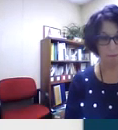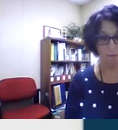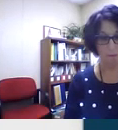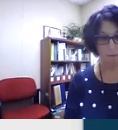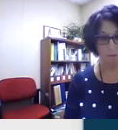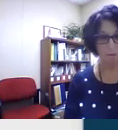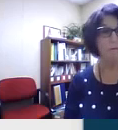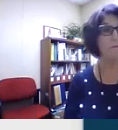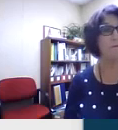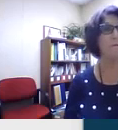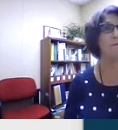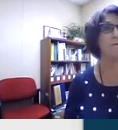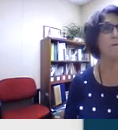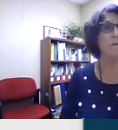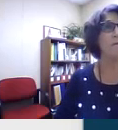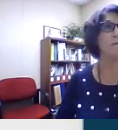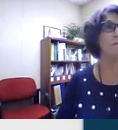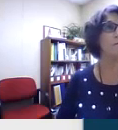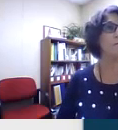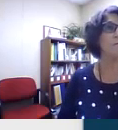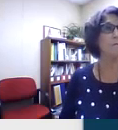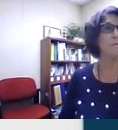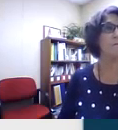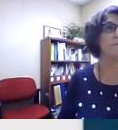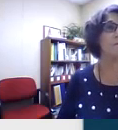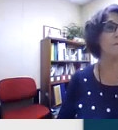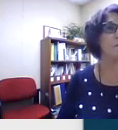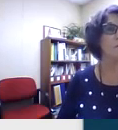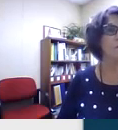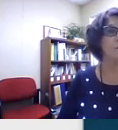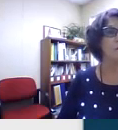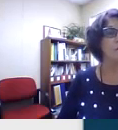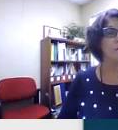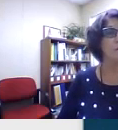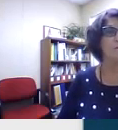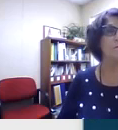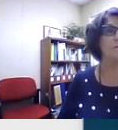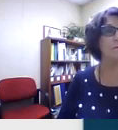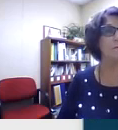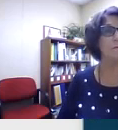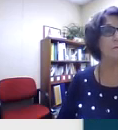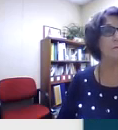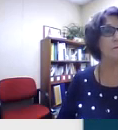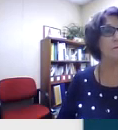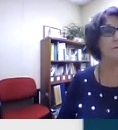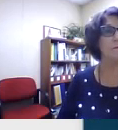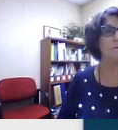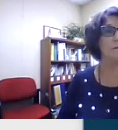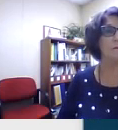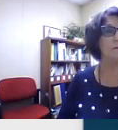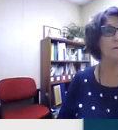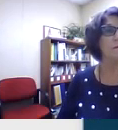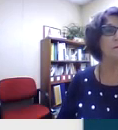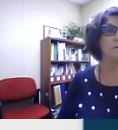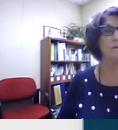out, and they were going to look at they were looking at the epistemology of how each household